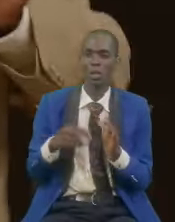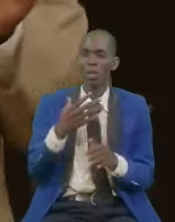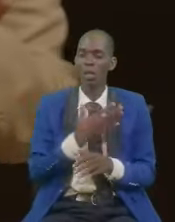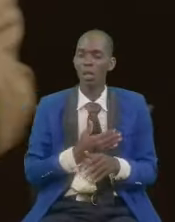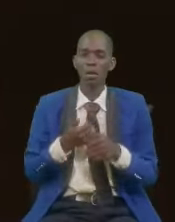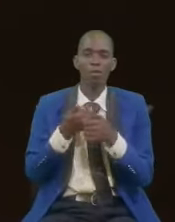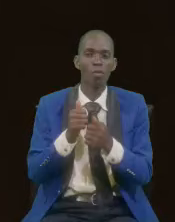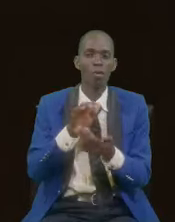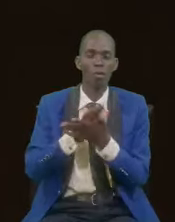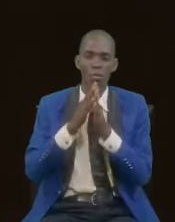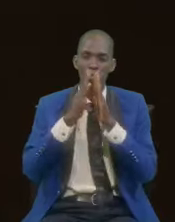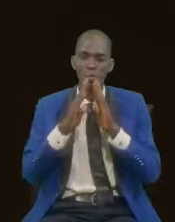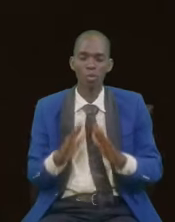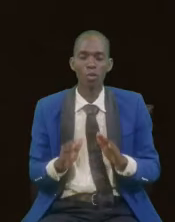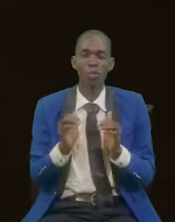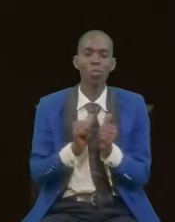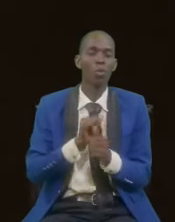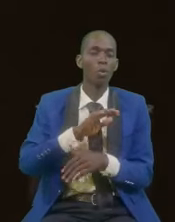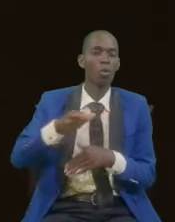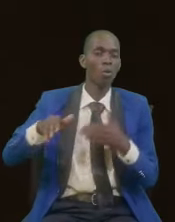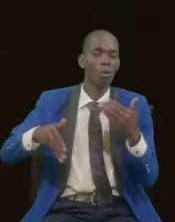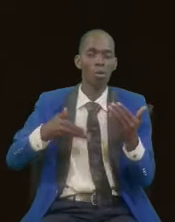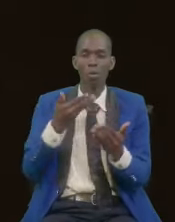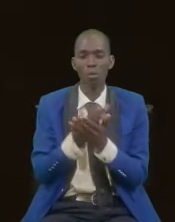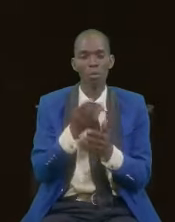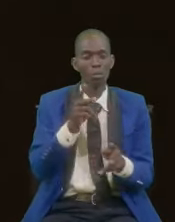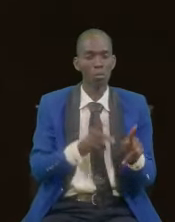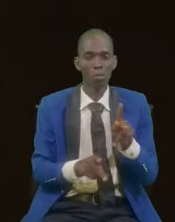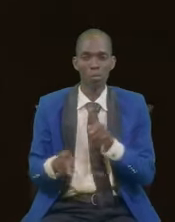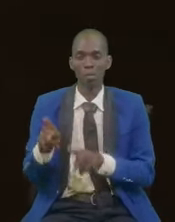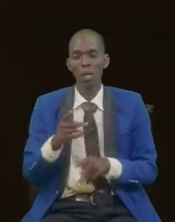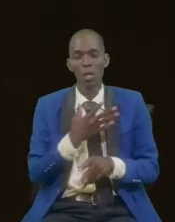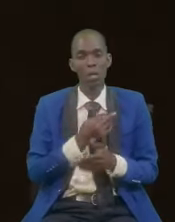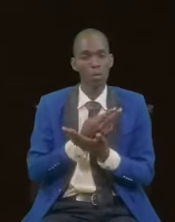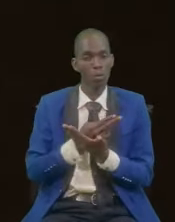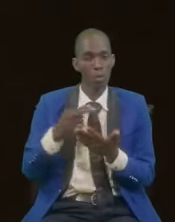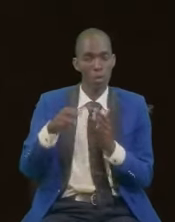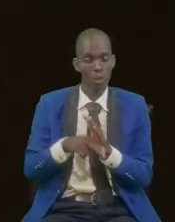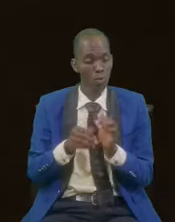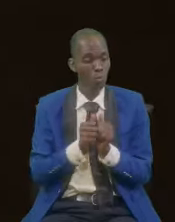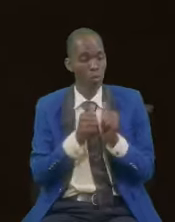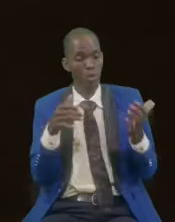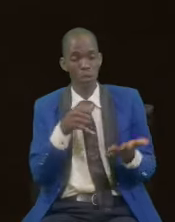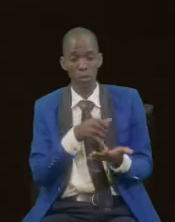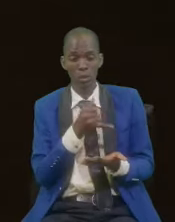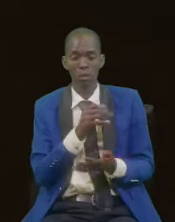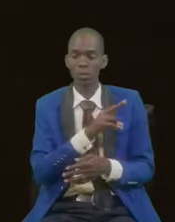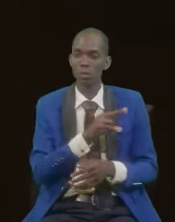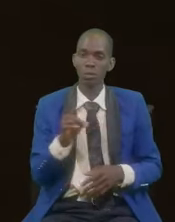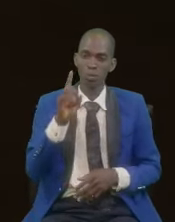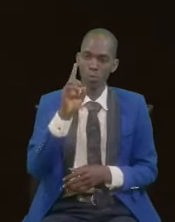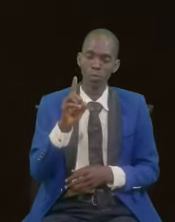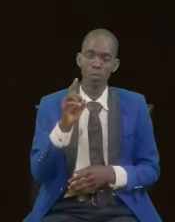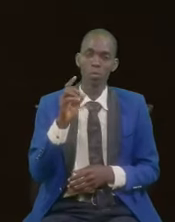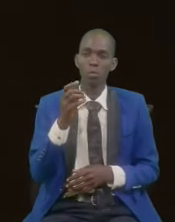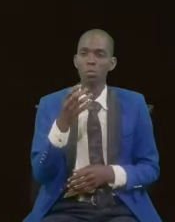follow peace with all men, and holiness, without which no man